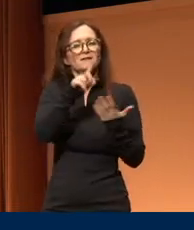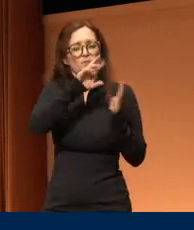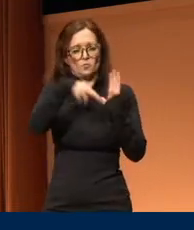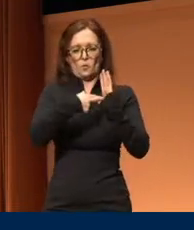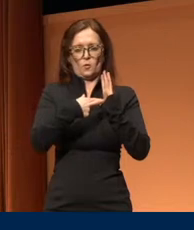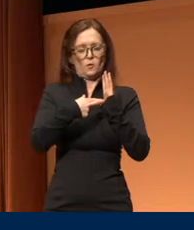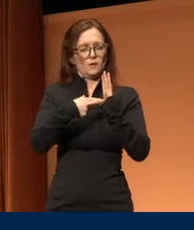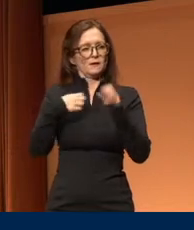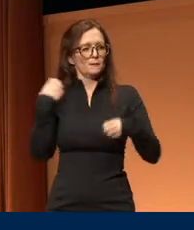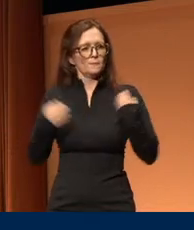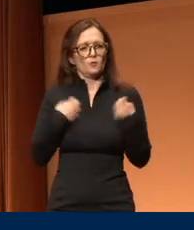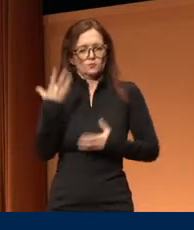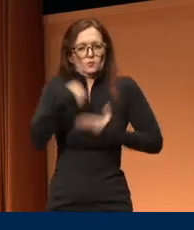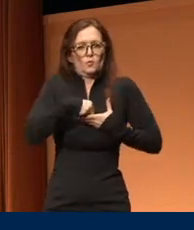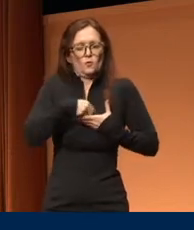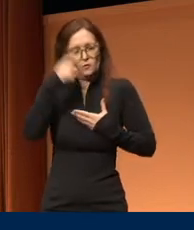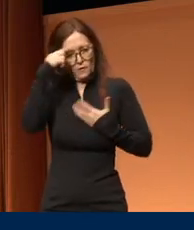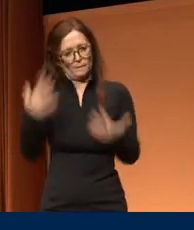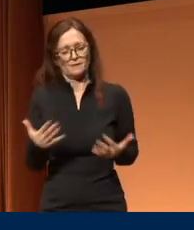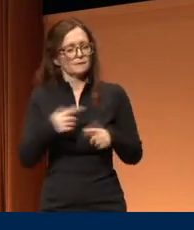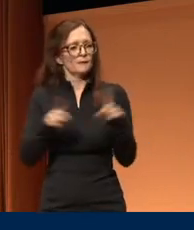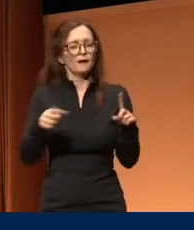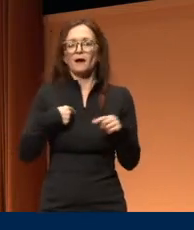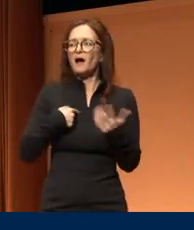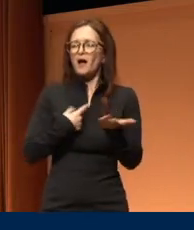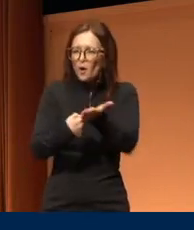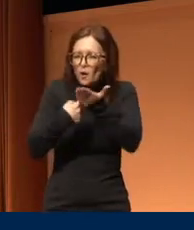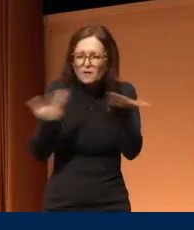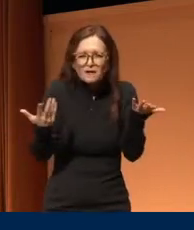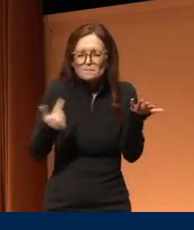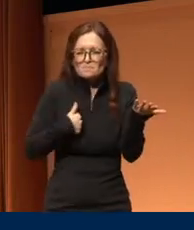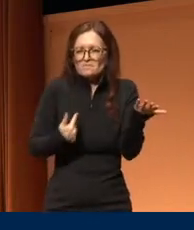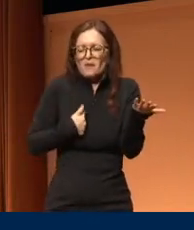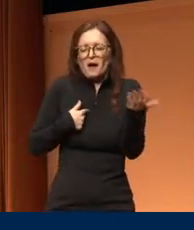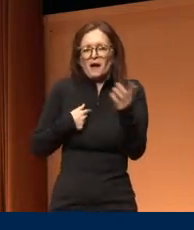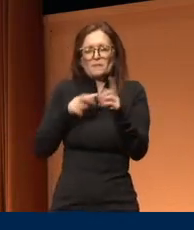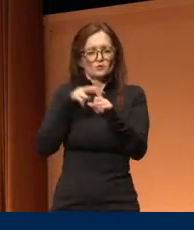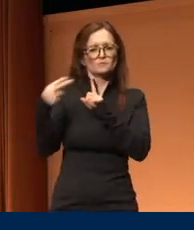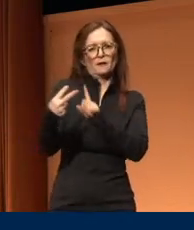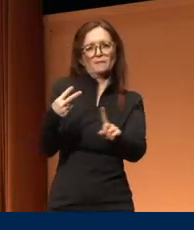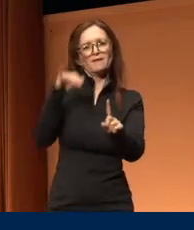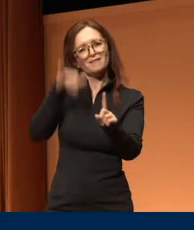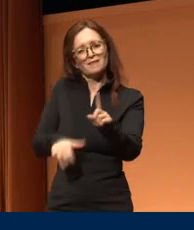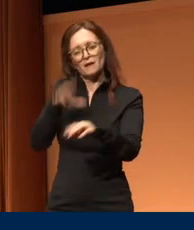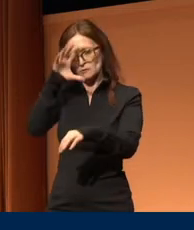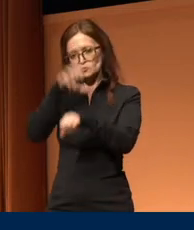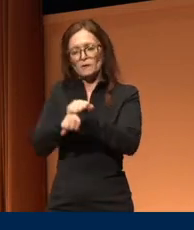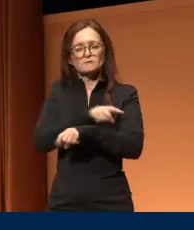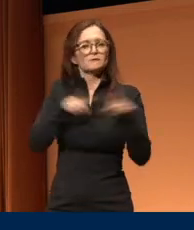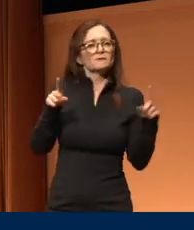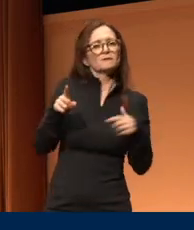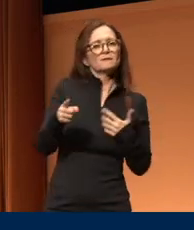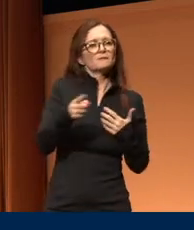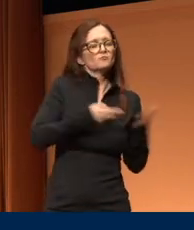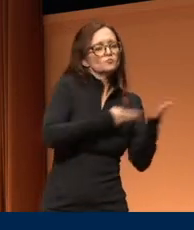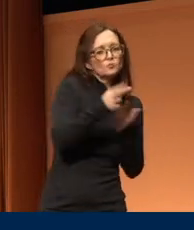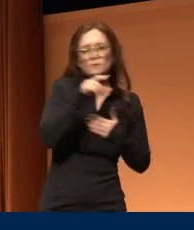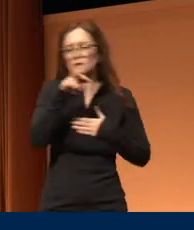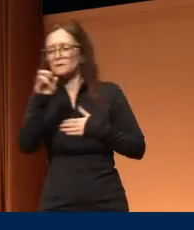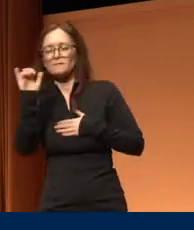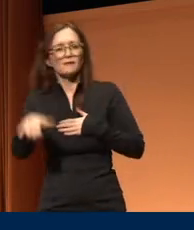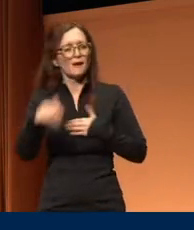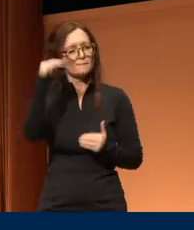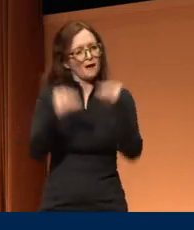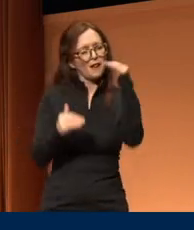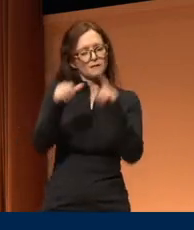in deliberative democracy. But I would argue that this tradition assumes a certain conception of both truth and love in